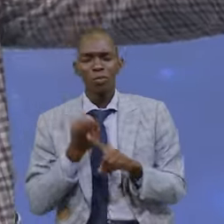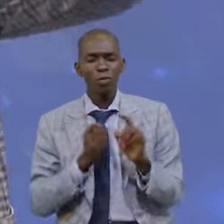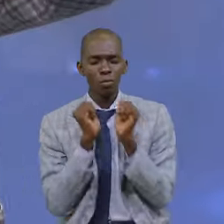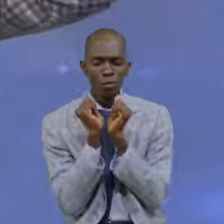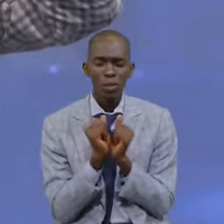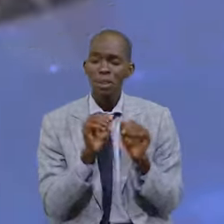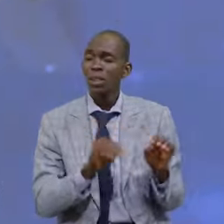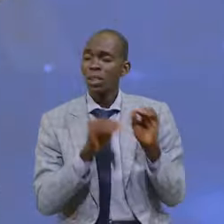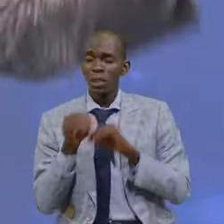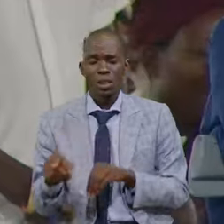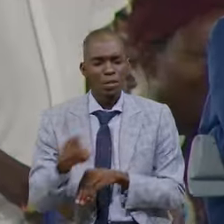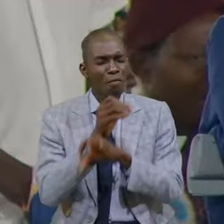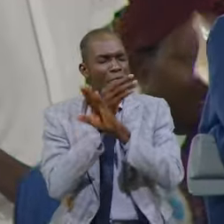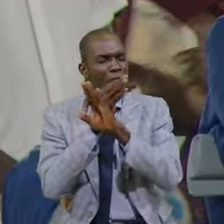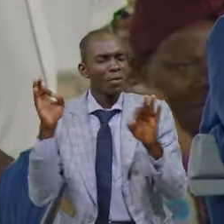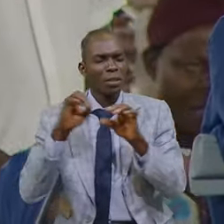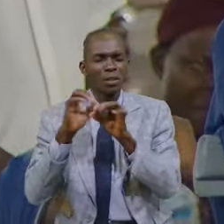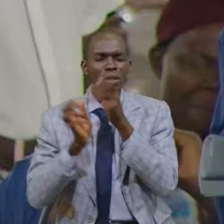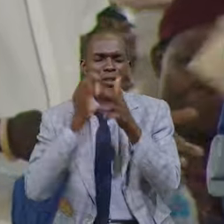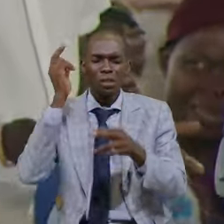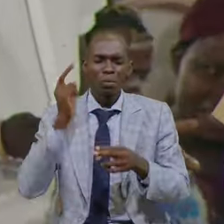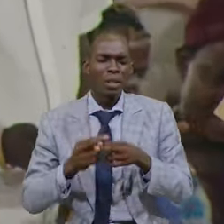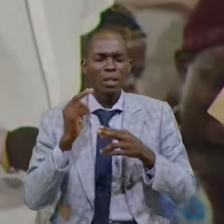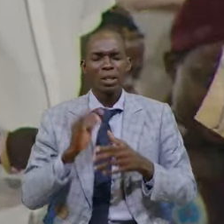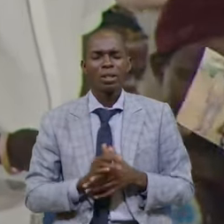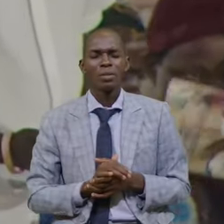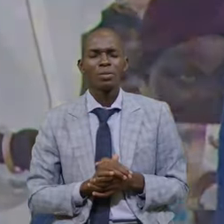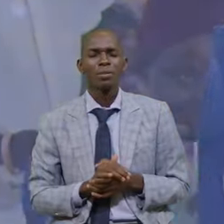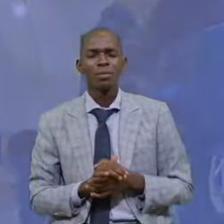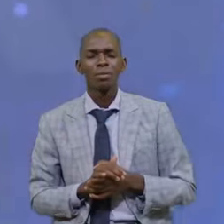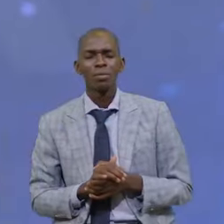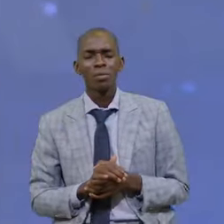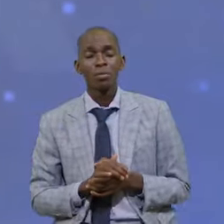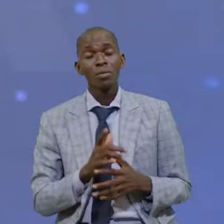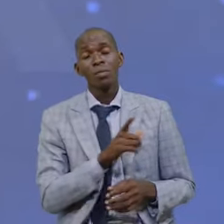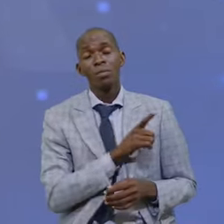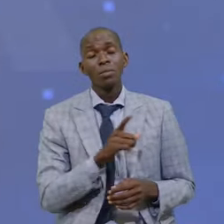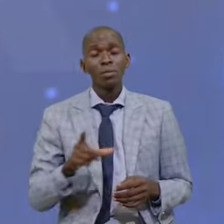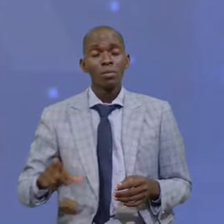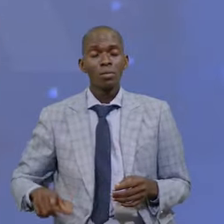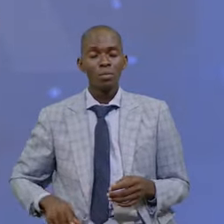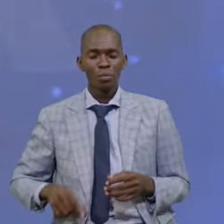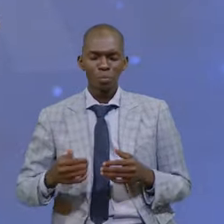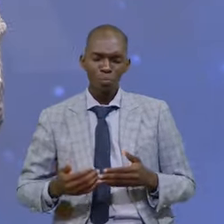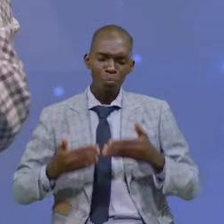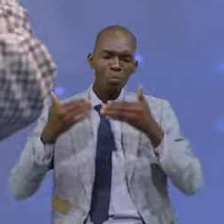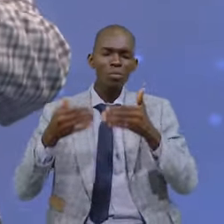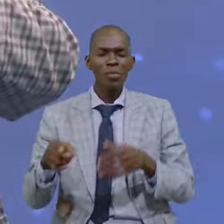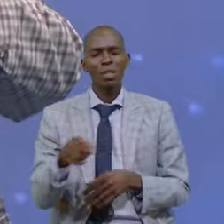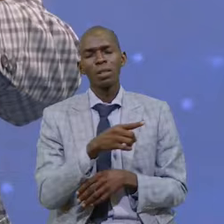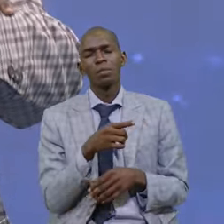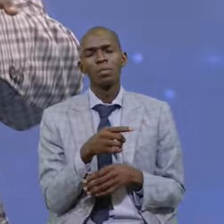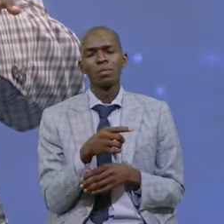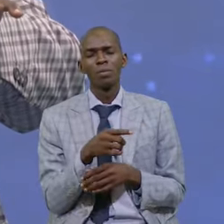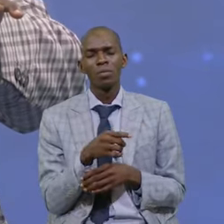free in Jesus' name. Lord, promote them into